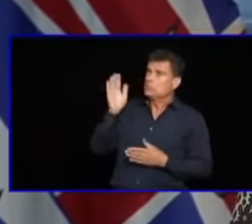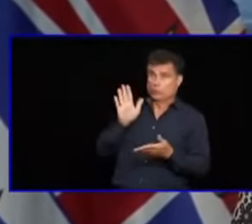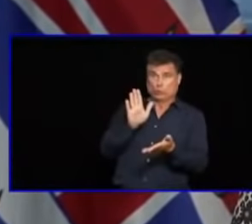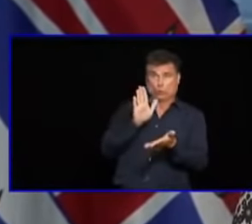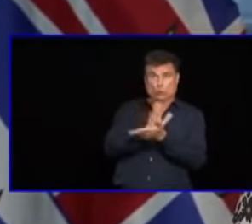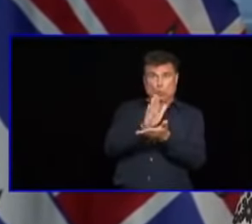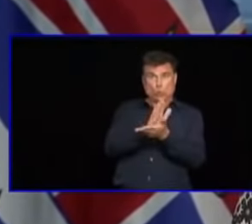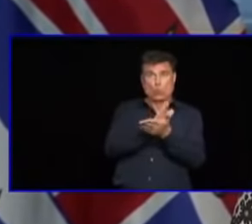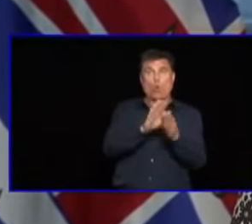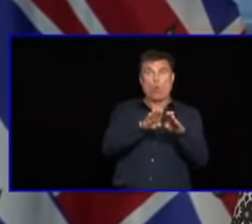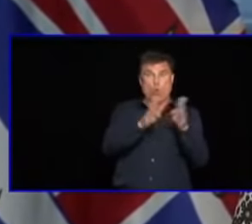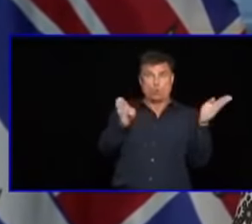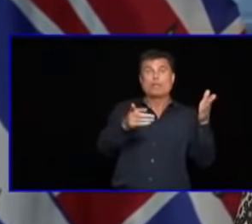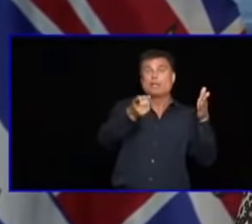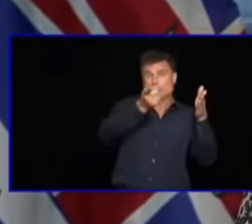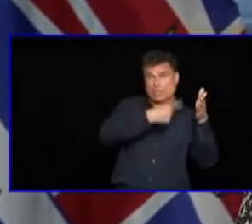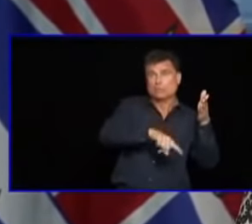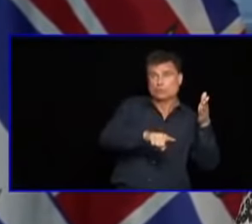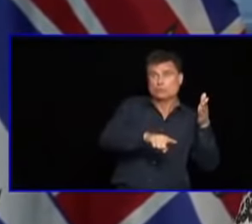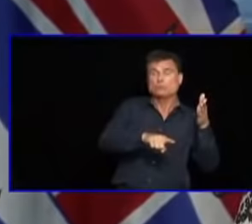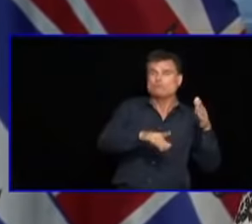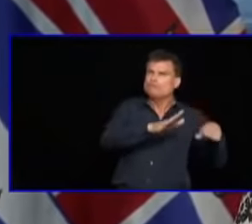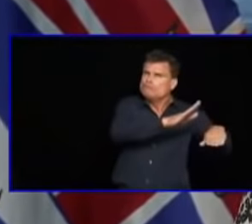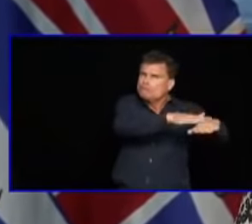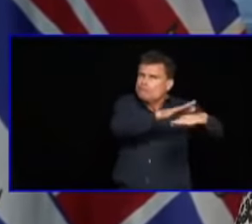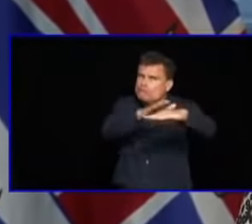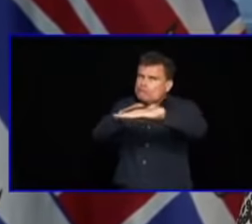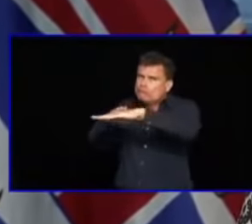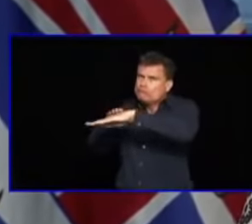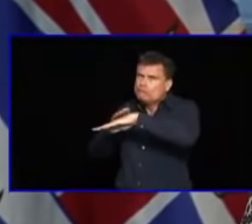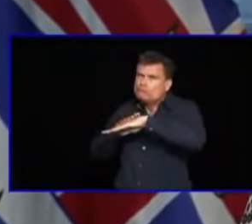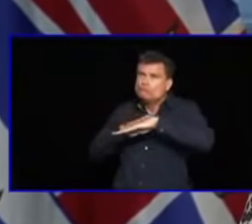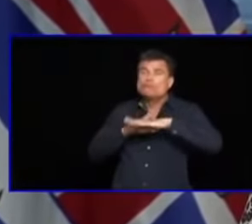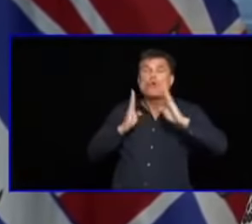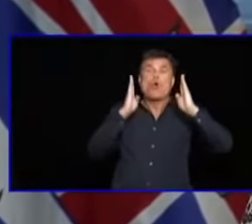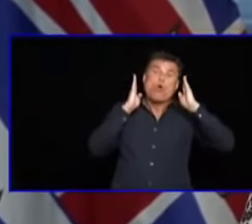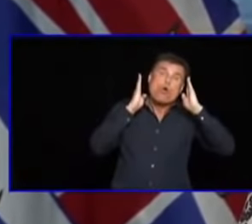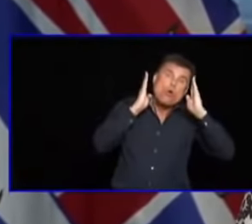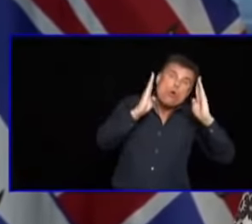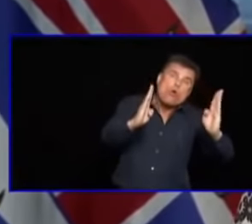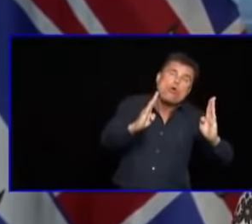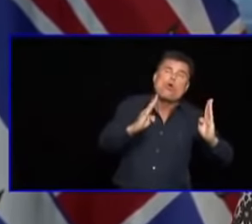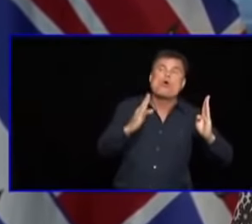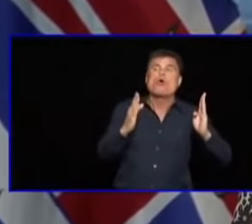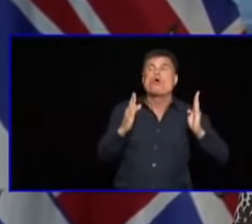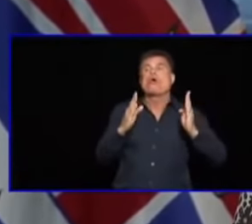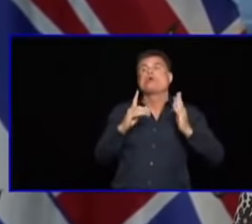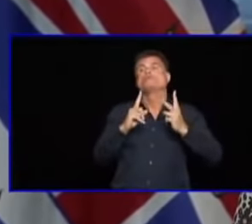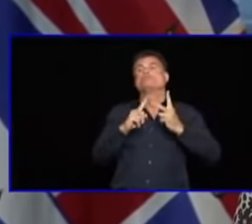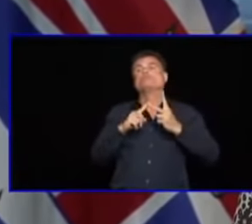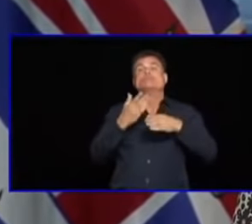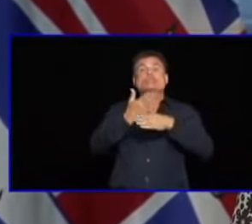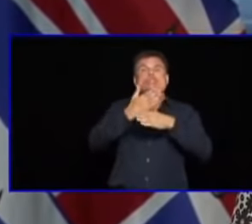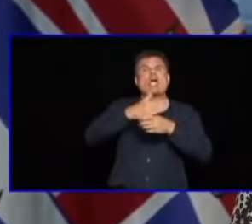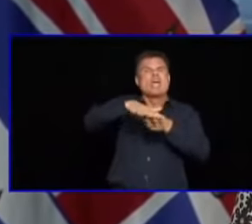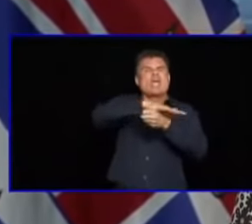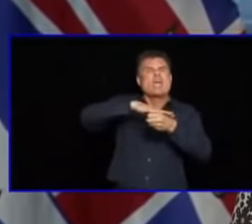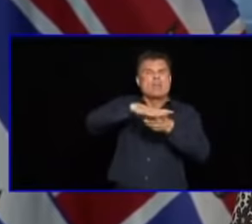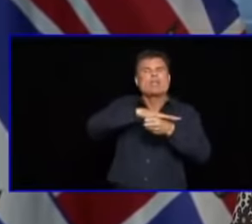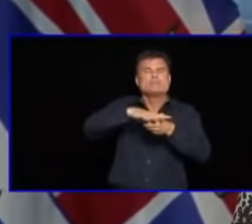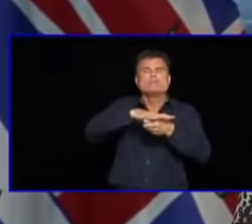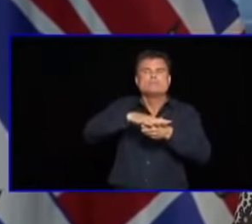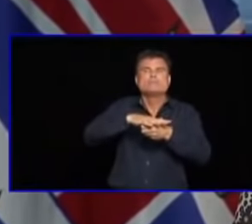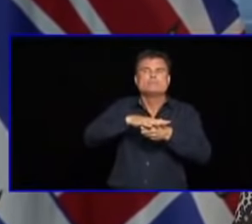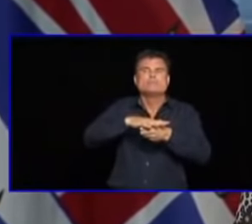in high-traffic areas and settings where physical distancing isn't always possible, such as in hallways and on buses. I'm wondering,